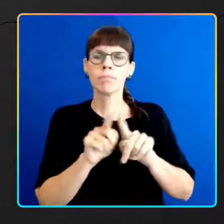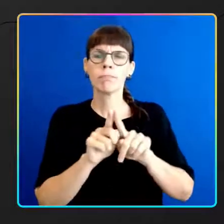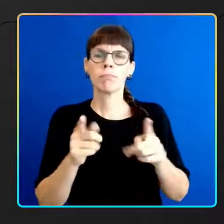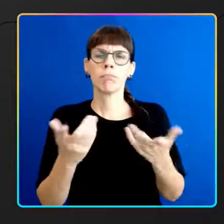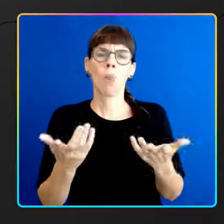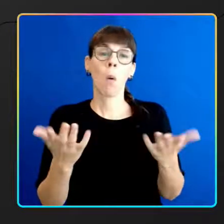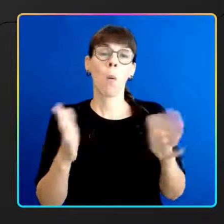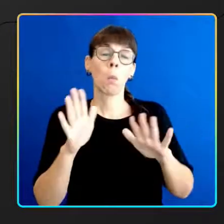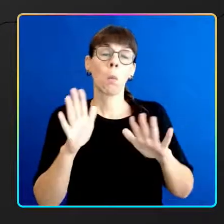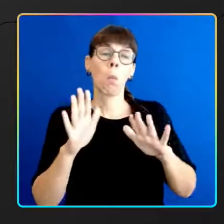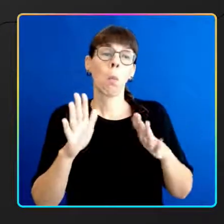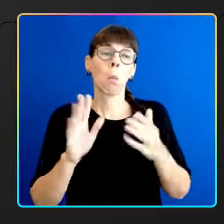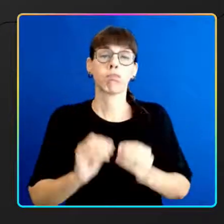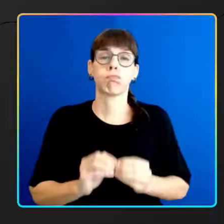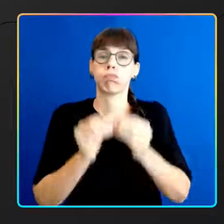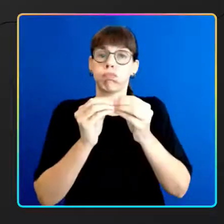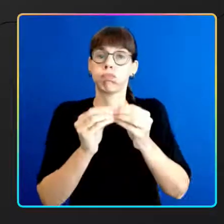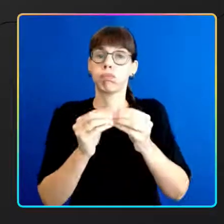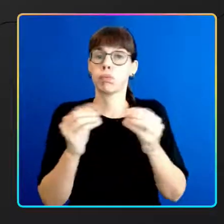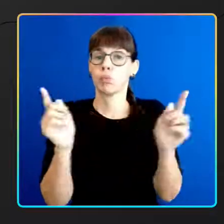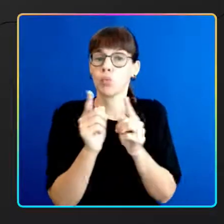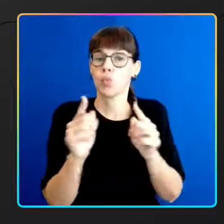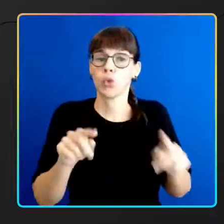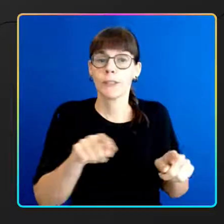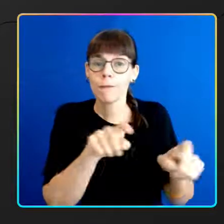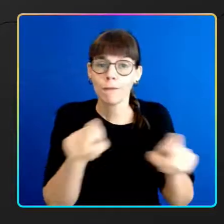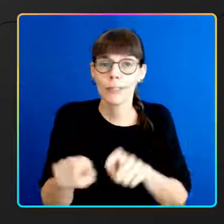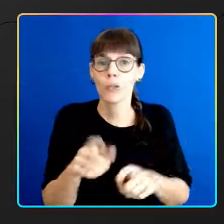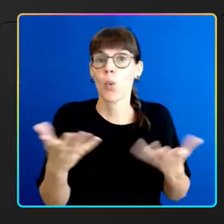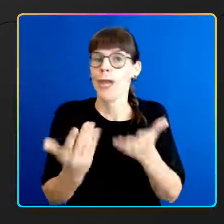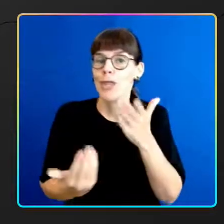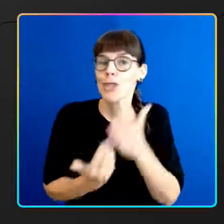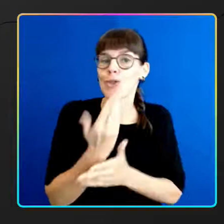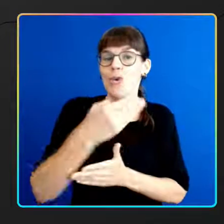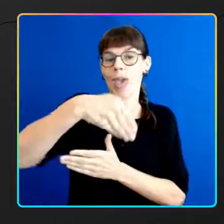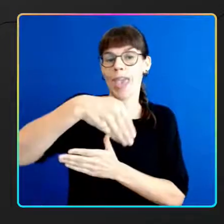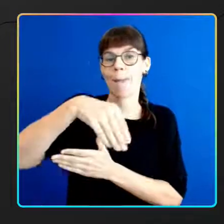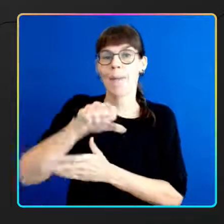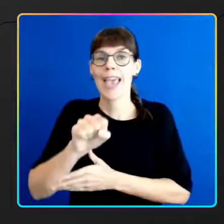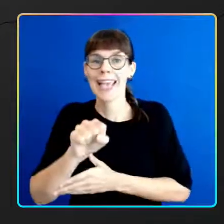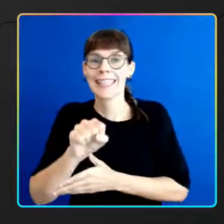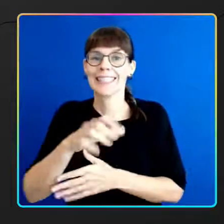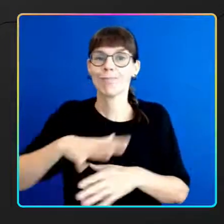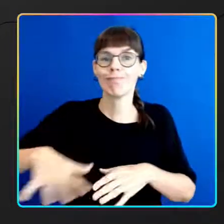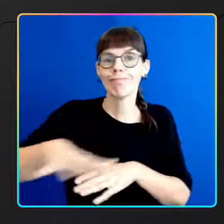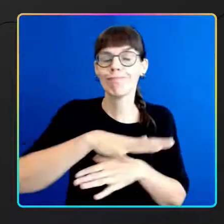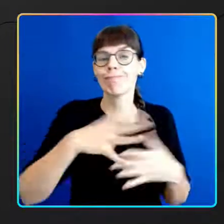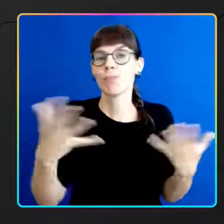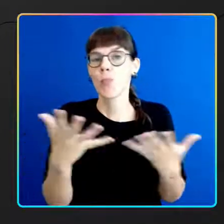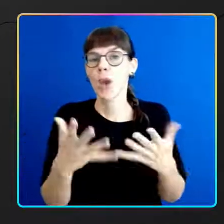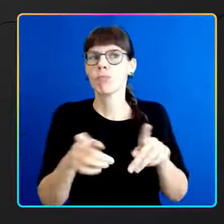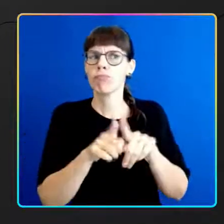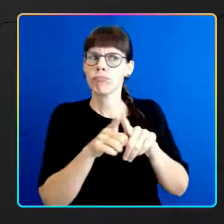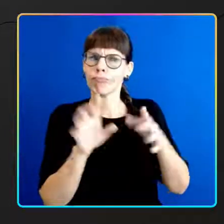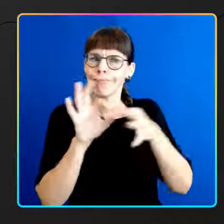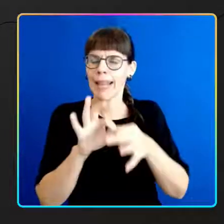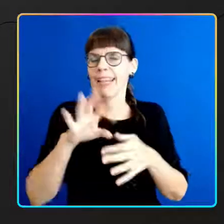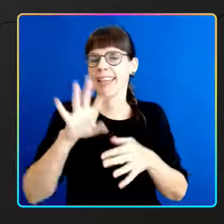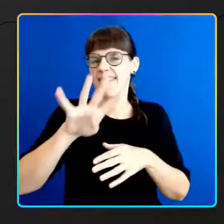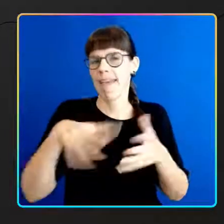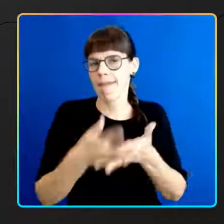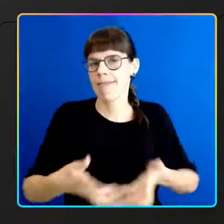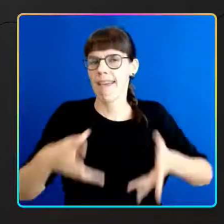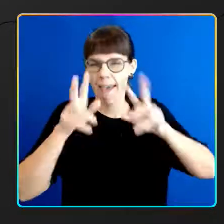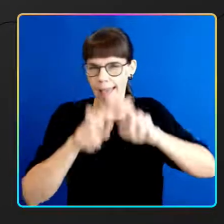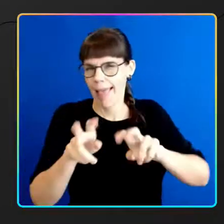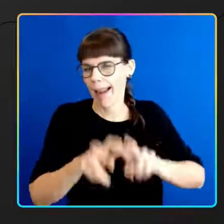about what's new in AI in Microsoft space or about the data analysis part. And I start with that because